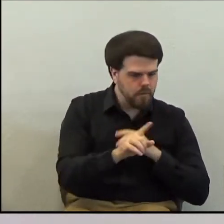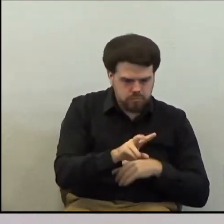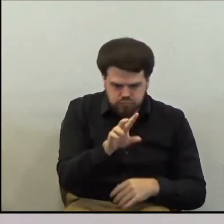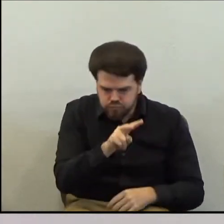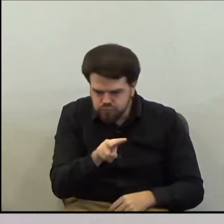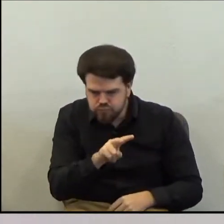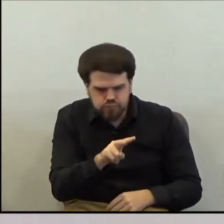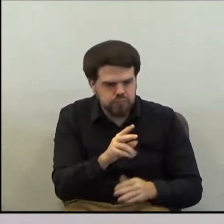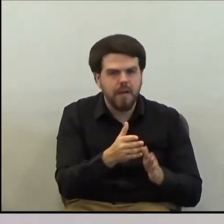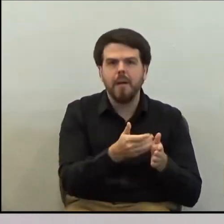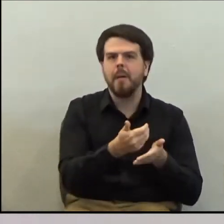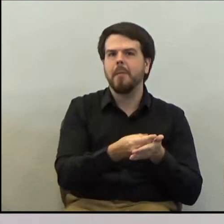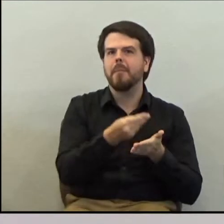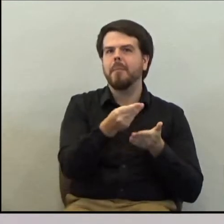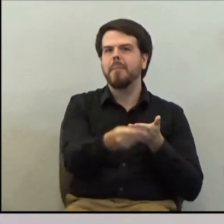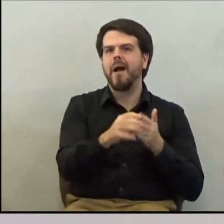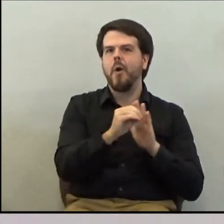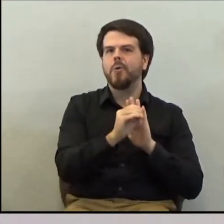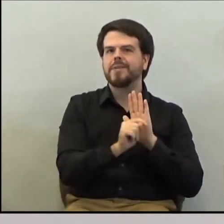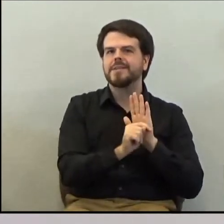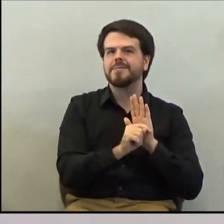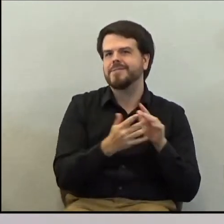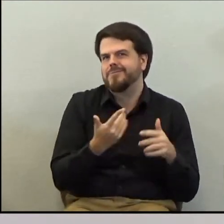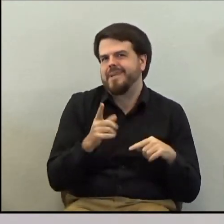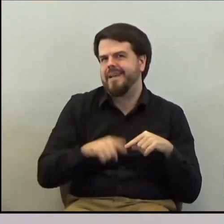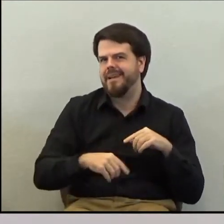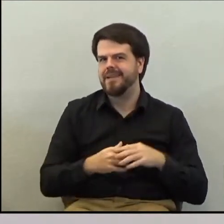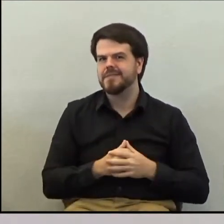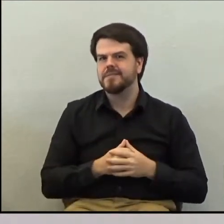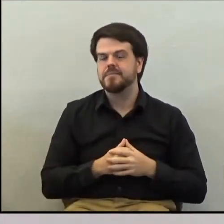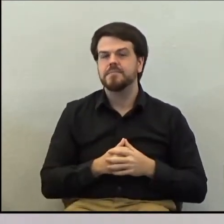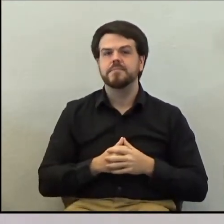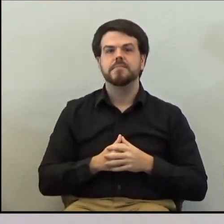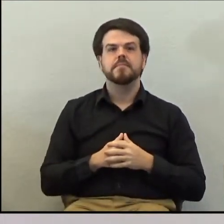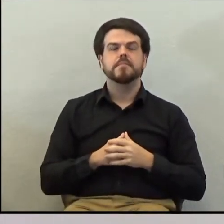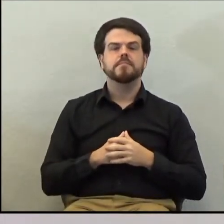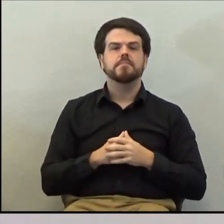Testament. I mean, they had to be, first of all,